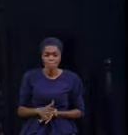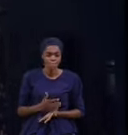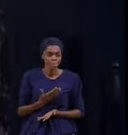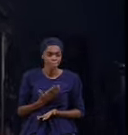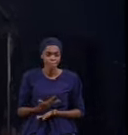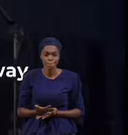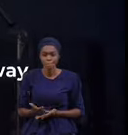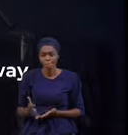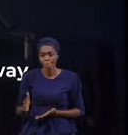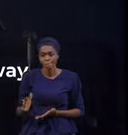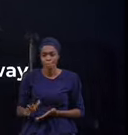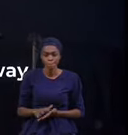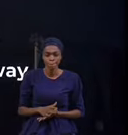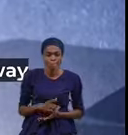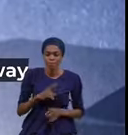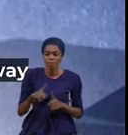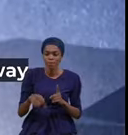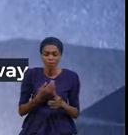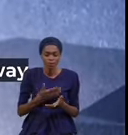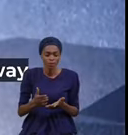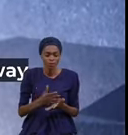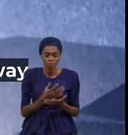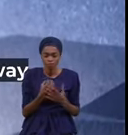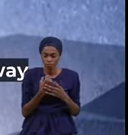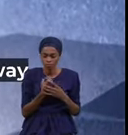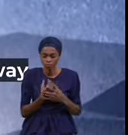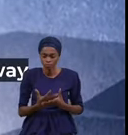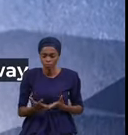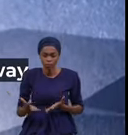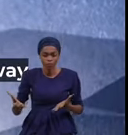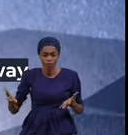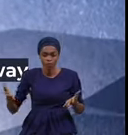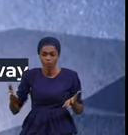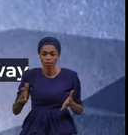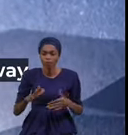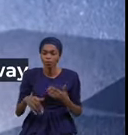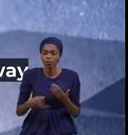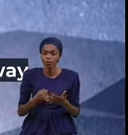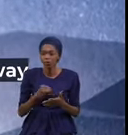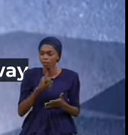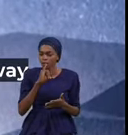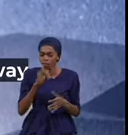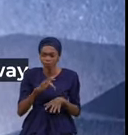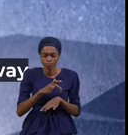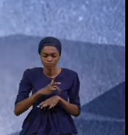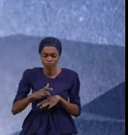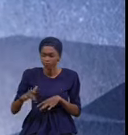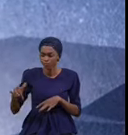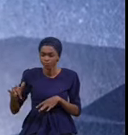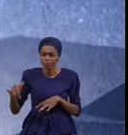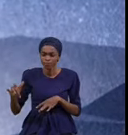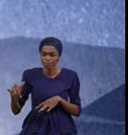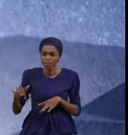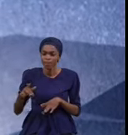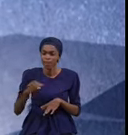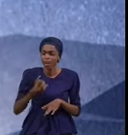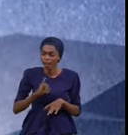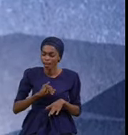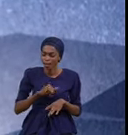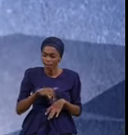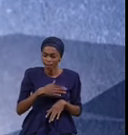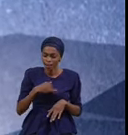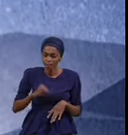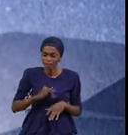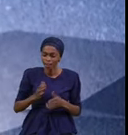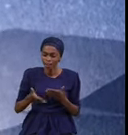mine. When the music fades and all is stripped away, and I